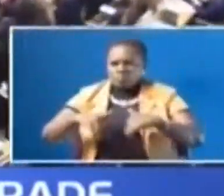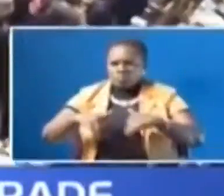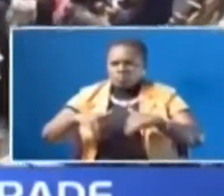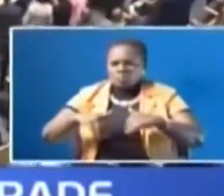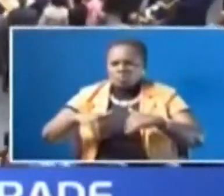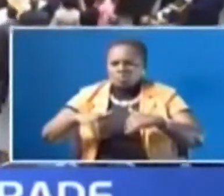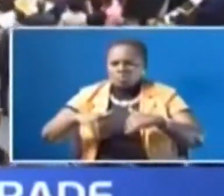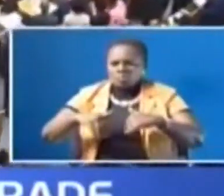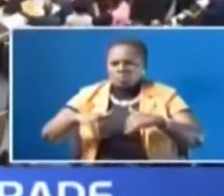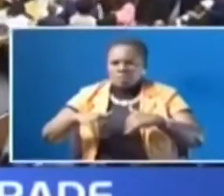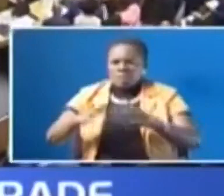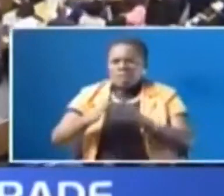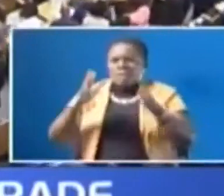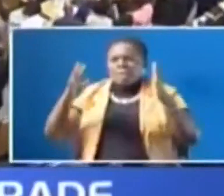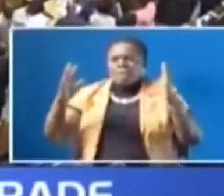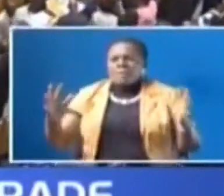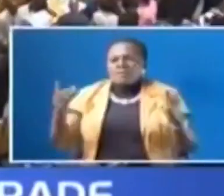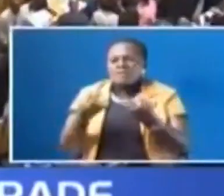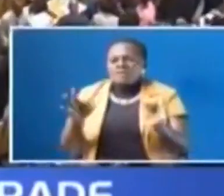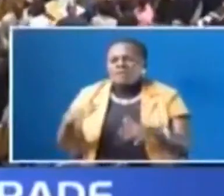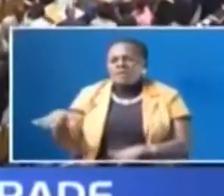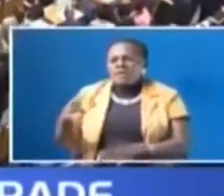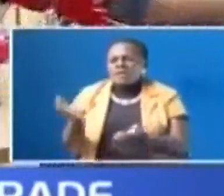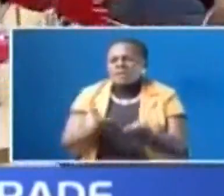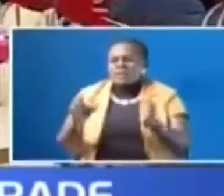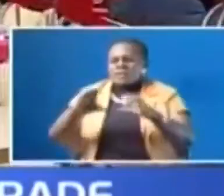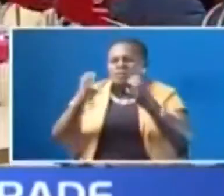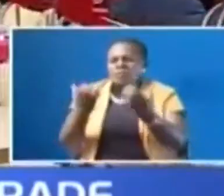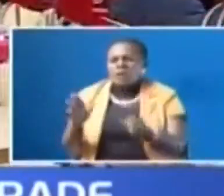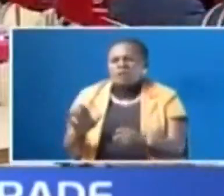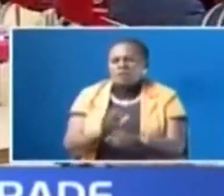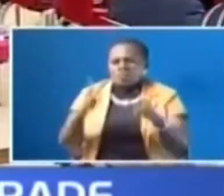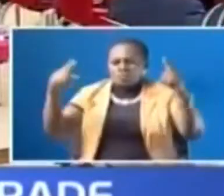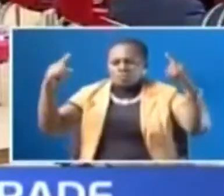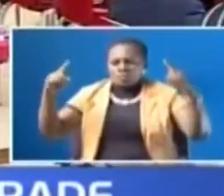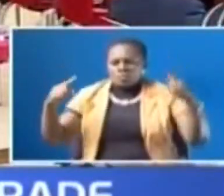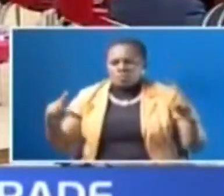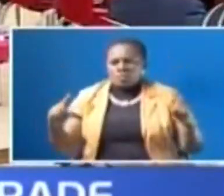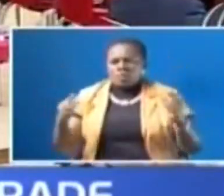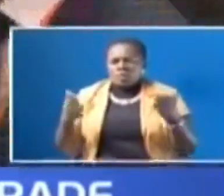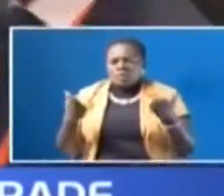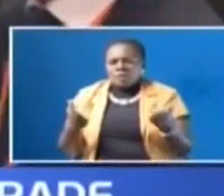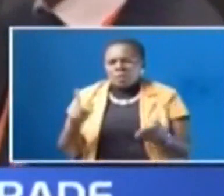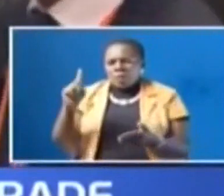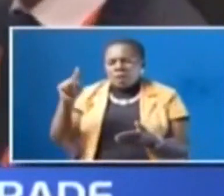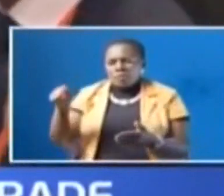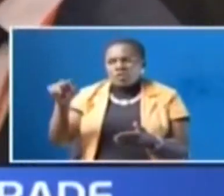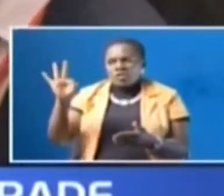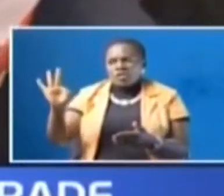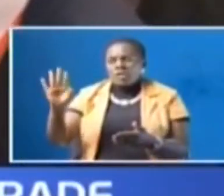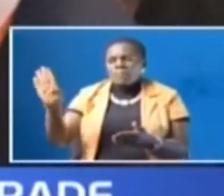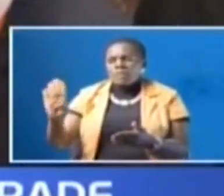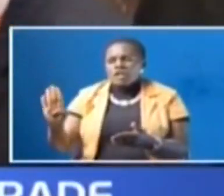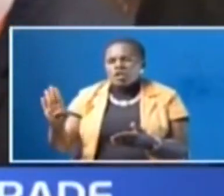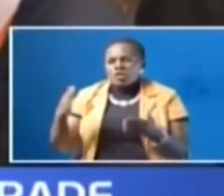Niamey, forming the largest free trade area in the world. If successful, it will unite 1.3 billion people and create